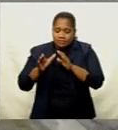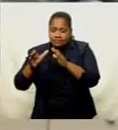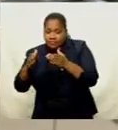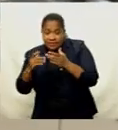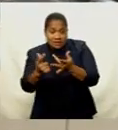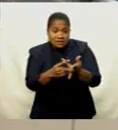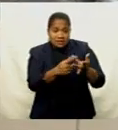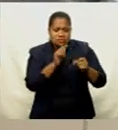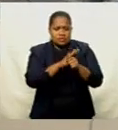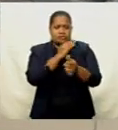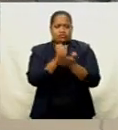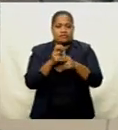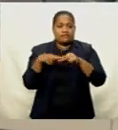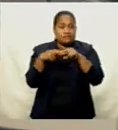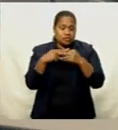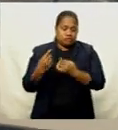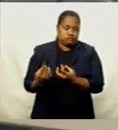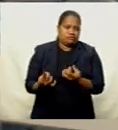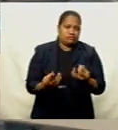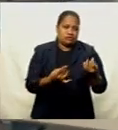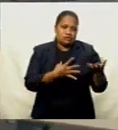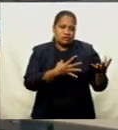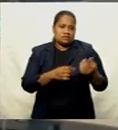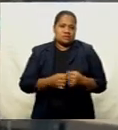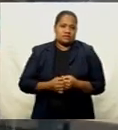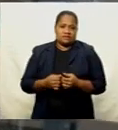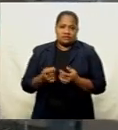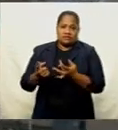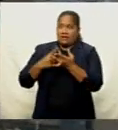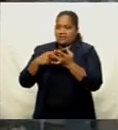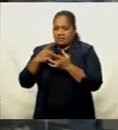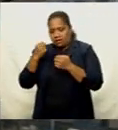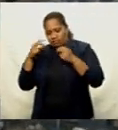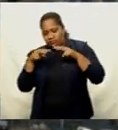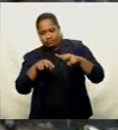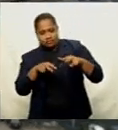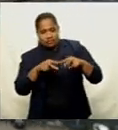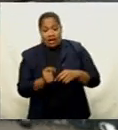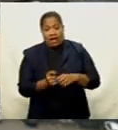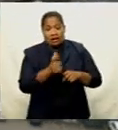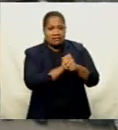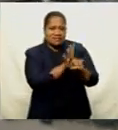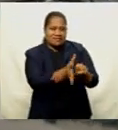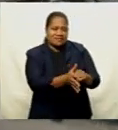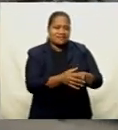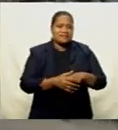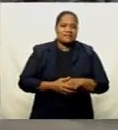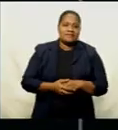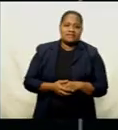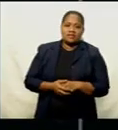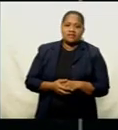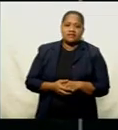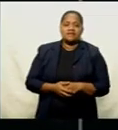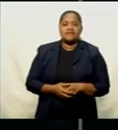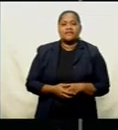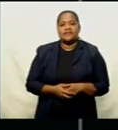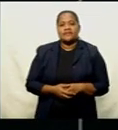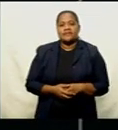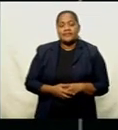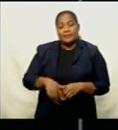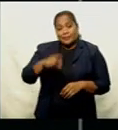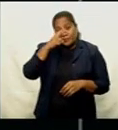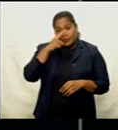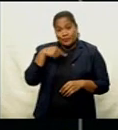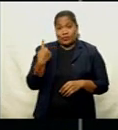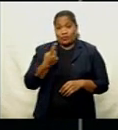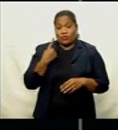Fiji is prepared to attract investors post-COVID-19. Coraitan Dulala, FBC News. People who are